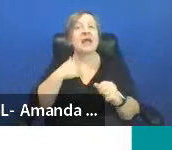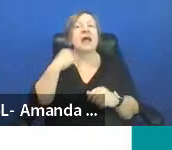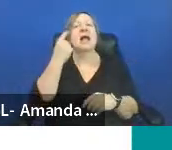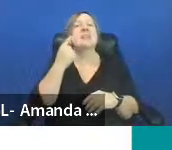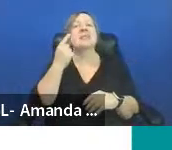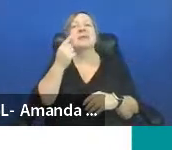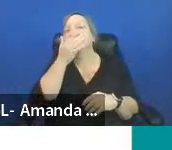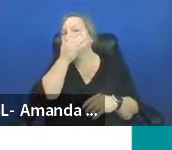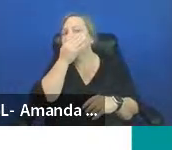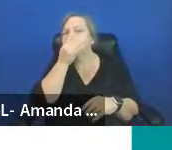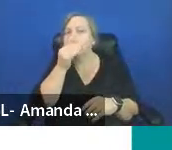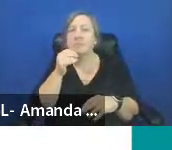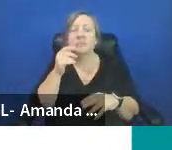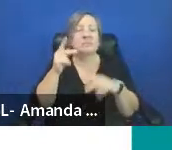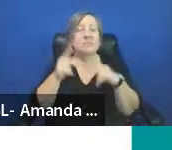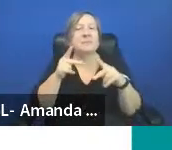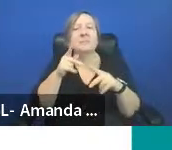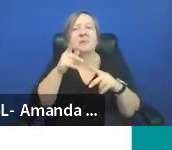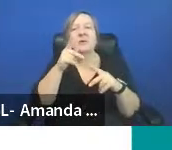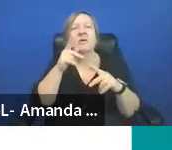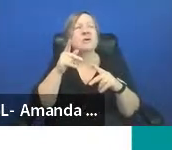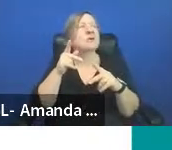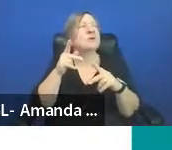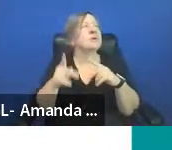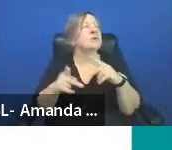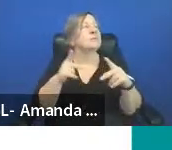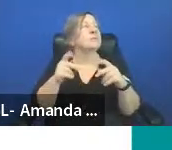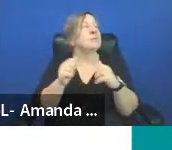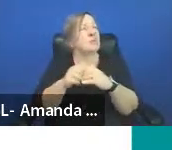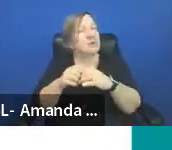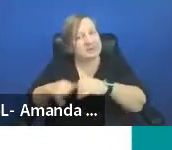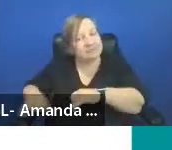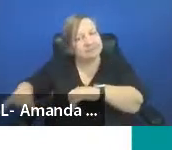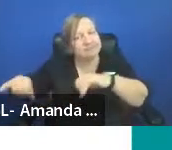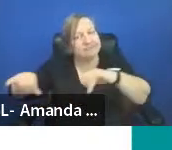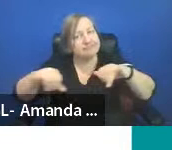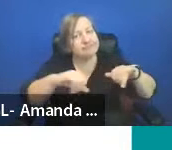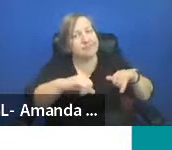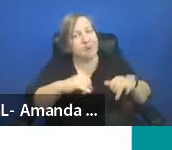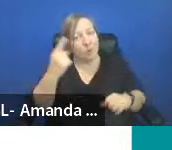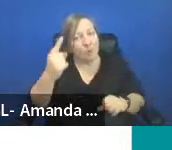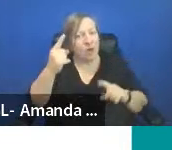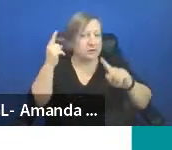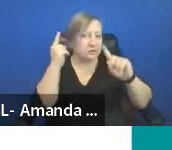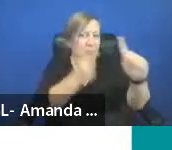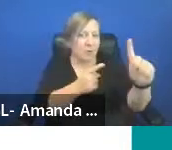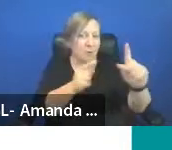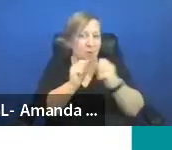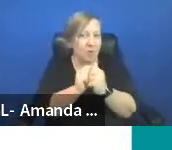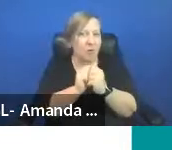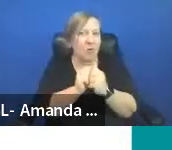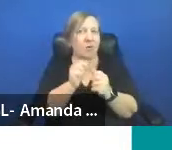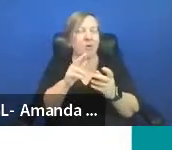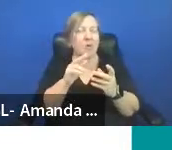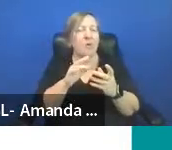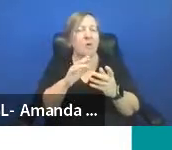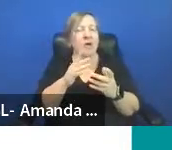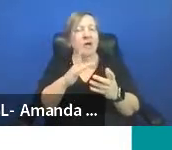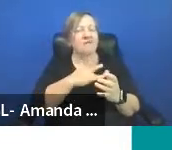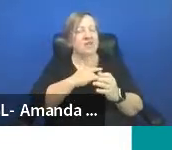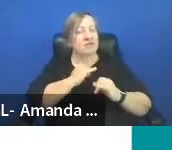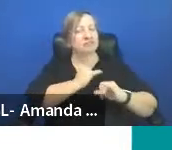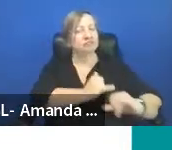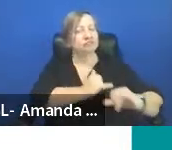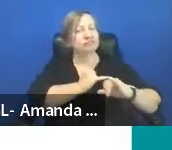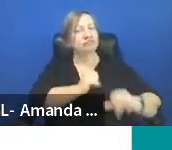people who have a common goal or affinity. I think I